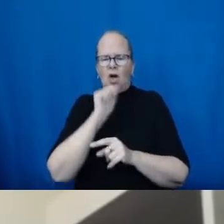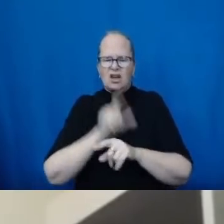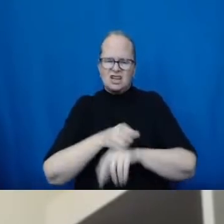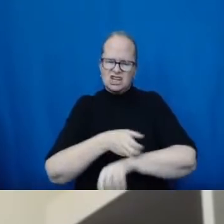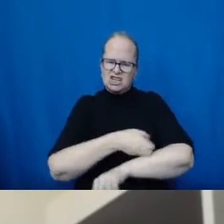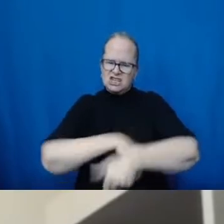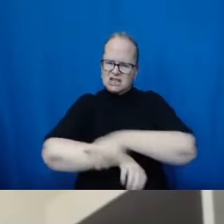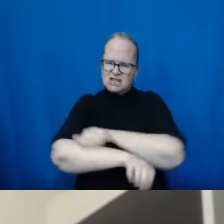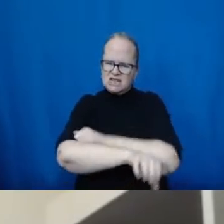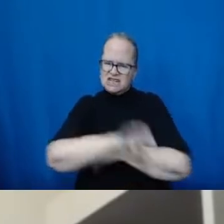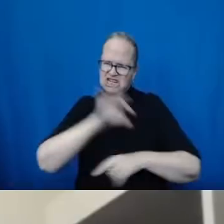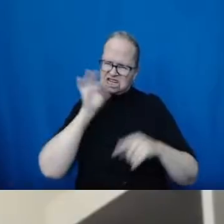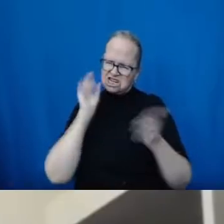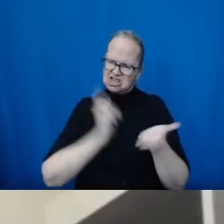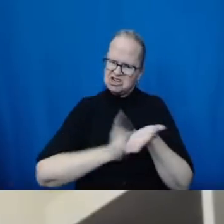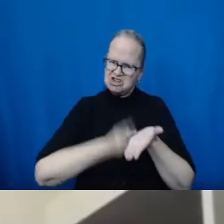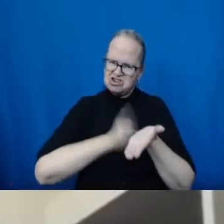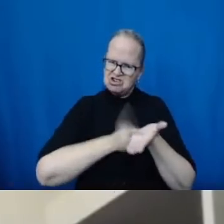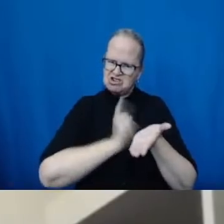like empathy and